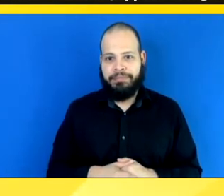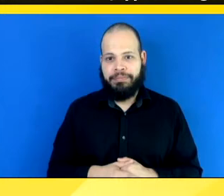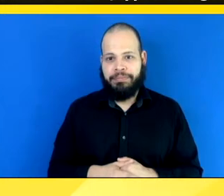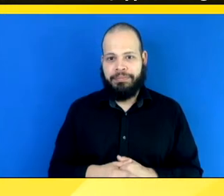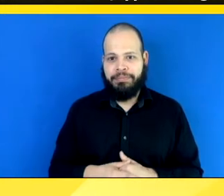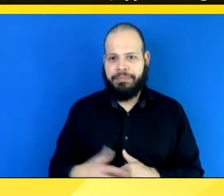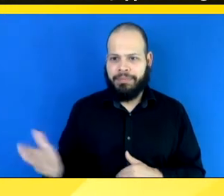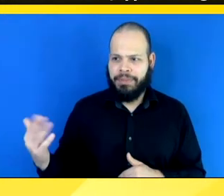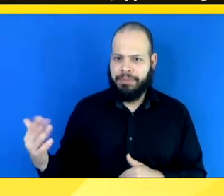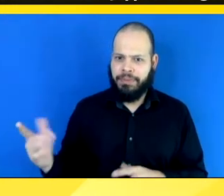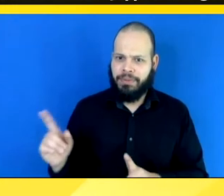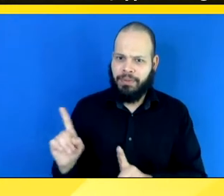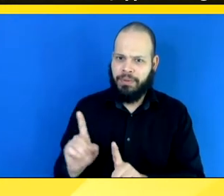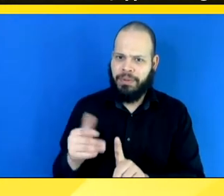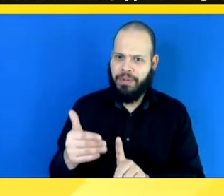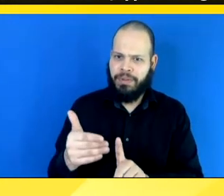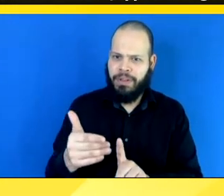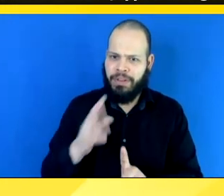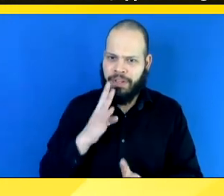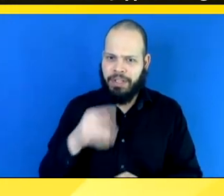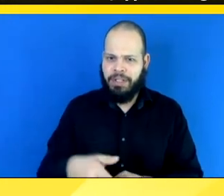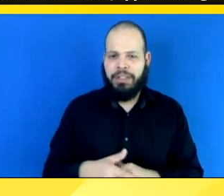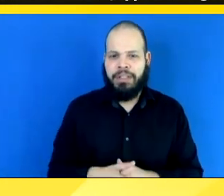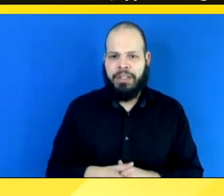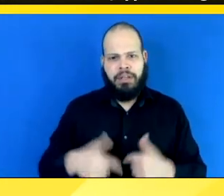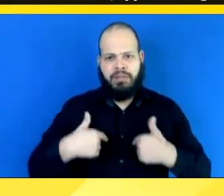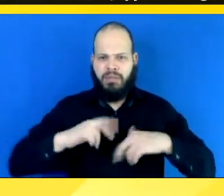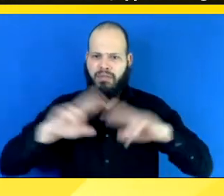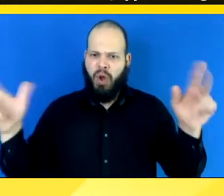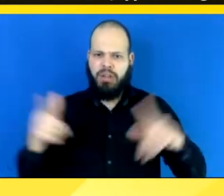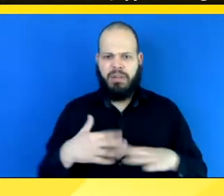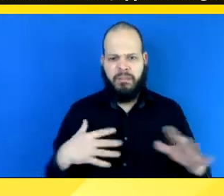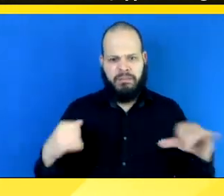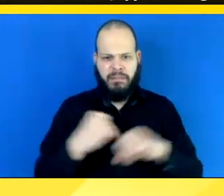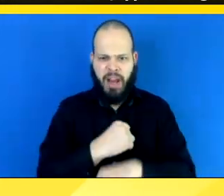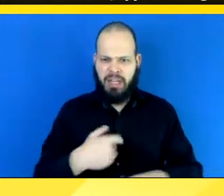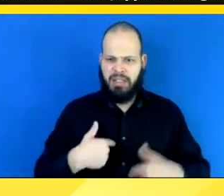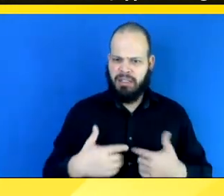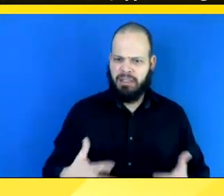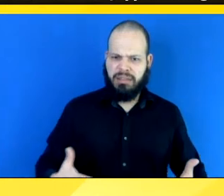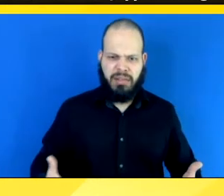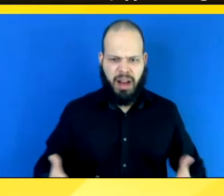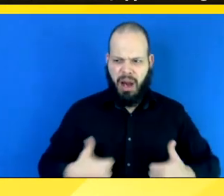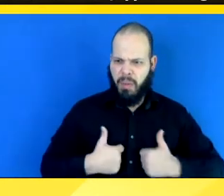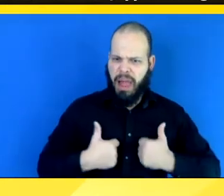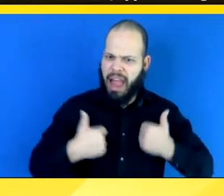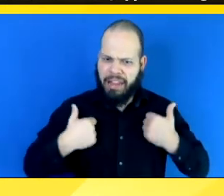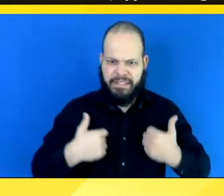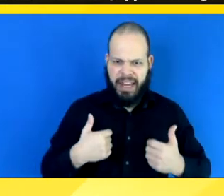ready to fight. I'm ready to live. Yeah. Amazon, Bezos,